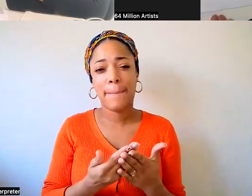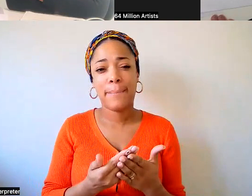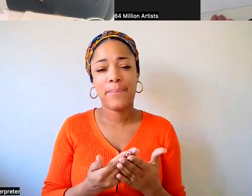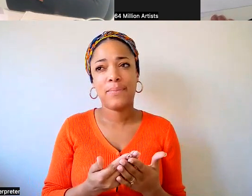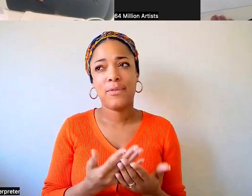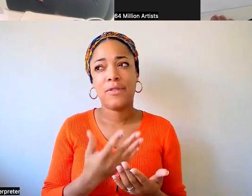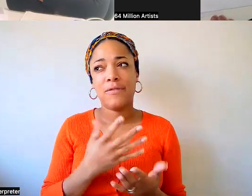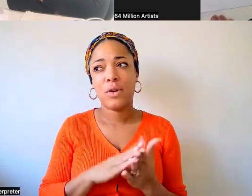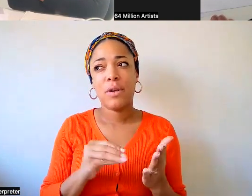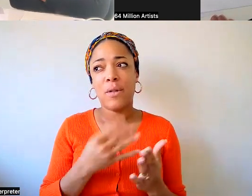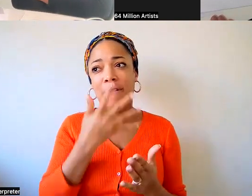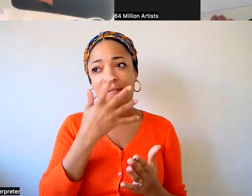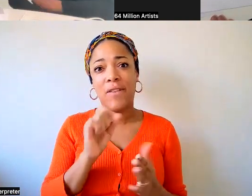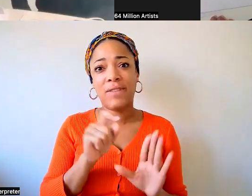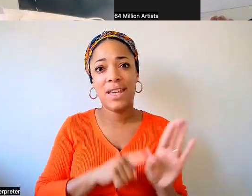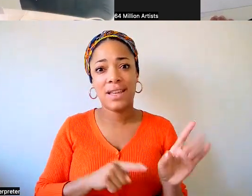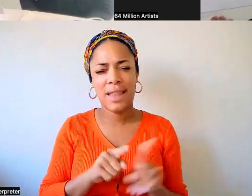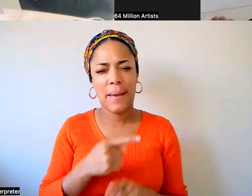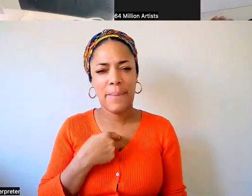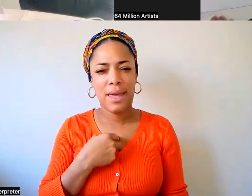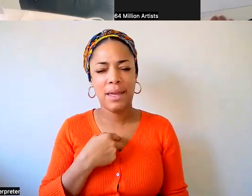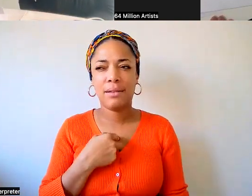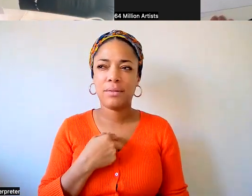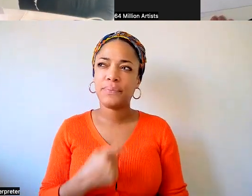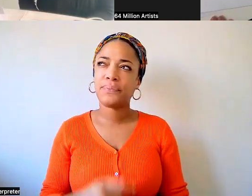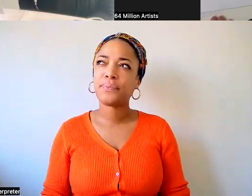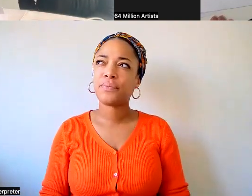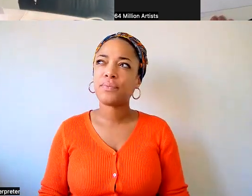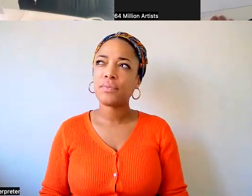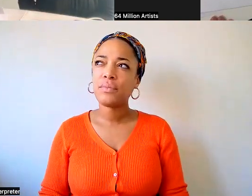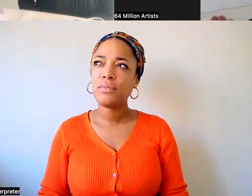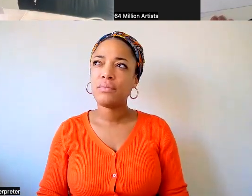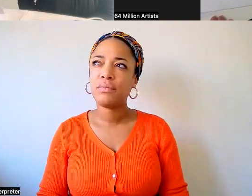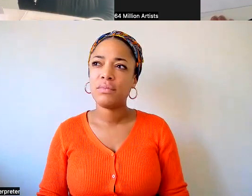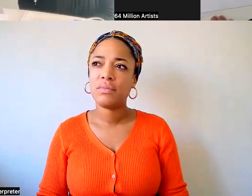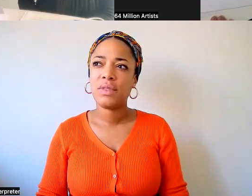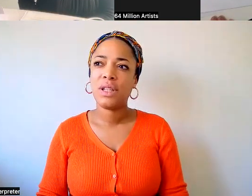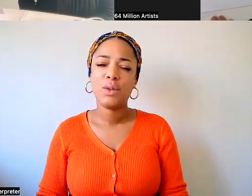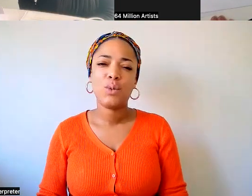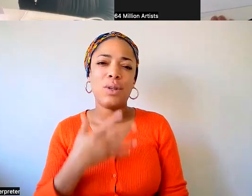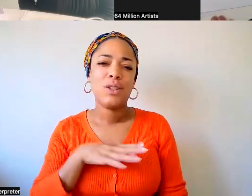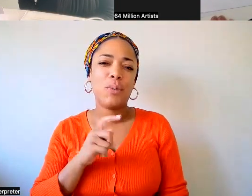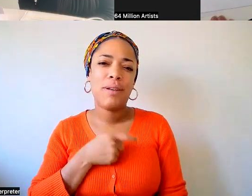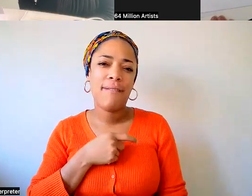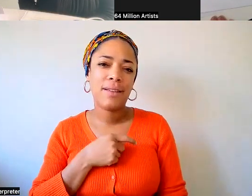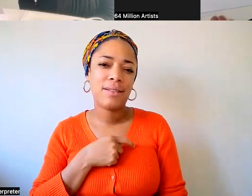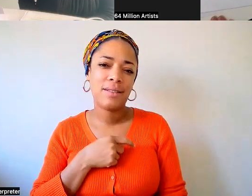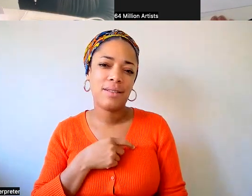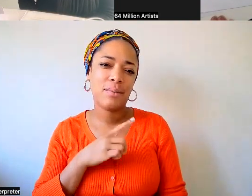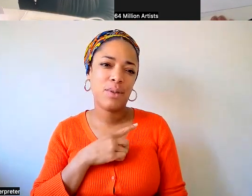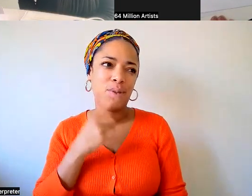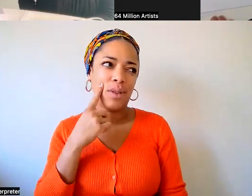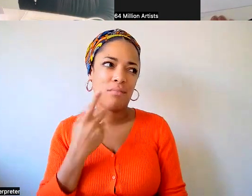years like I have or more, then there sort of isn't really sort of much need to be nervous, because you just think, well, what can go